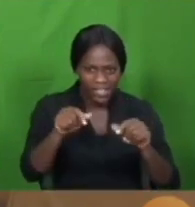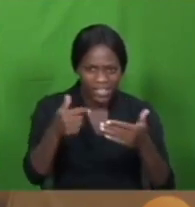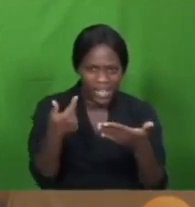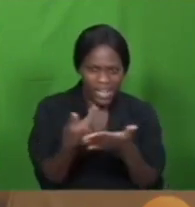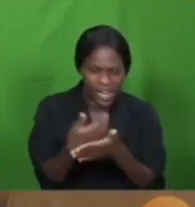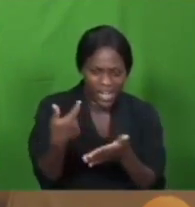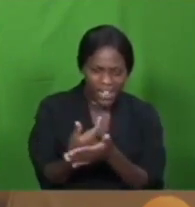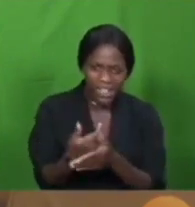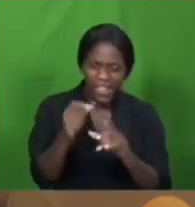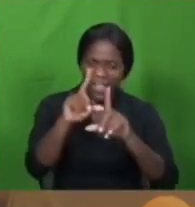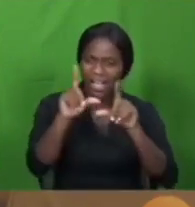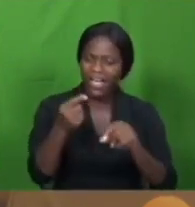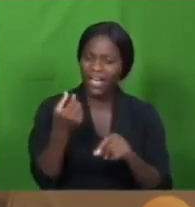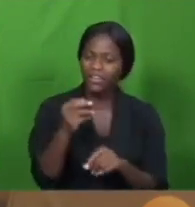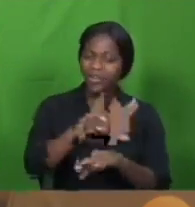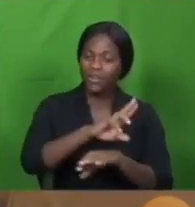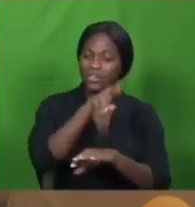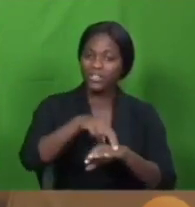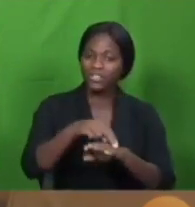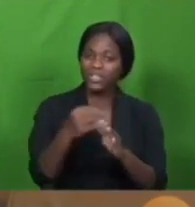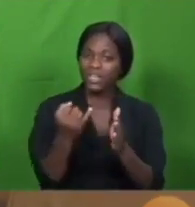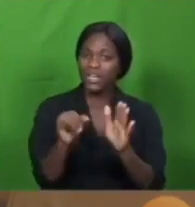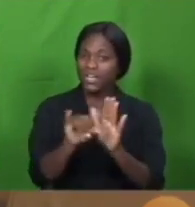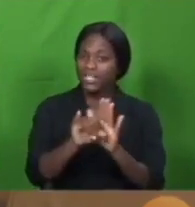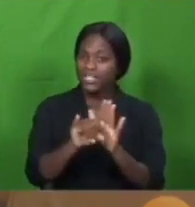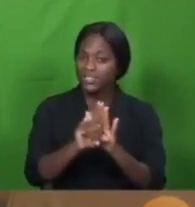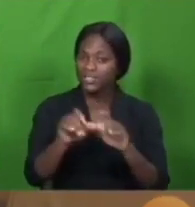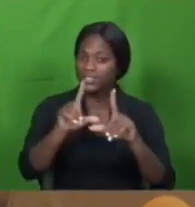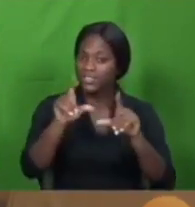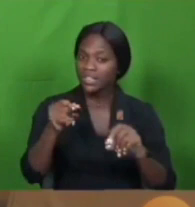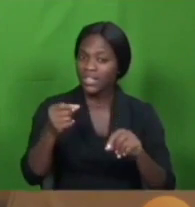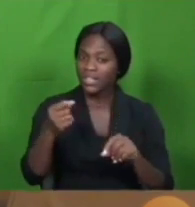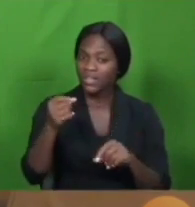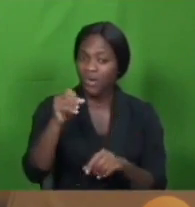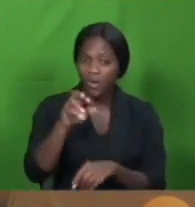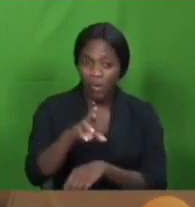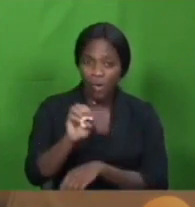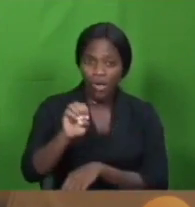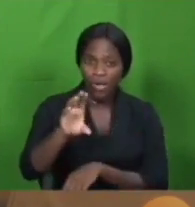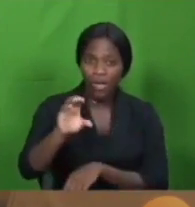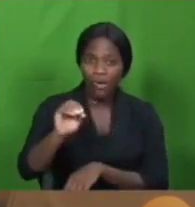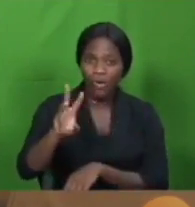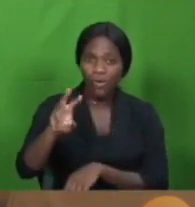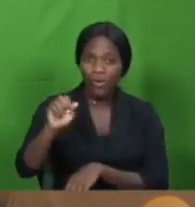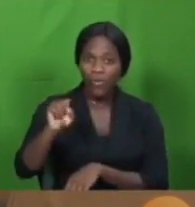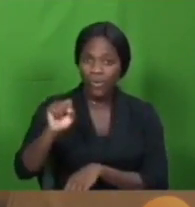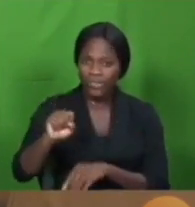card, or ECOWAS card? Thank you, Mr. Speaker.